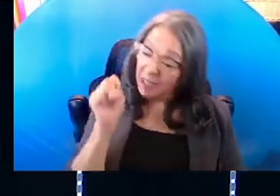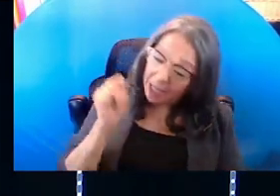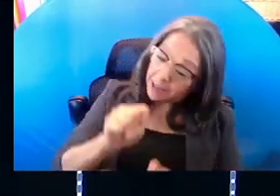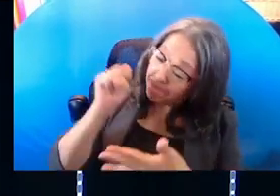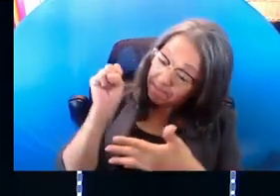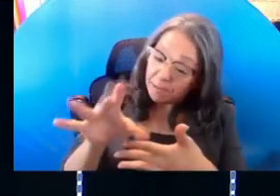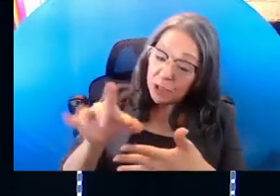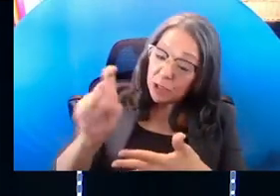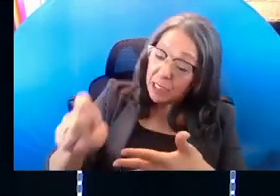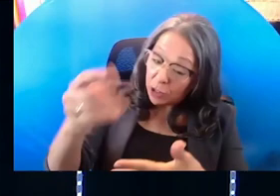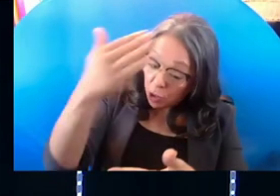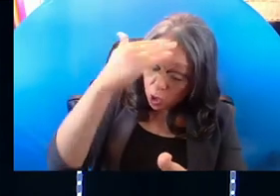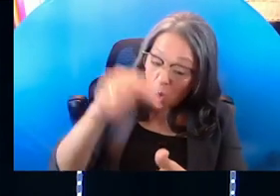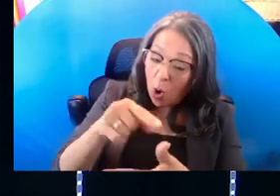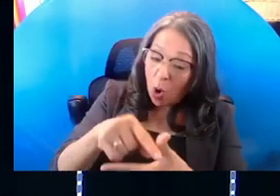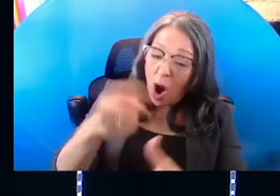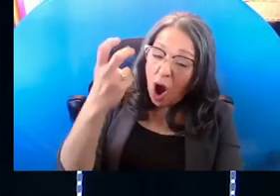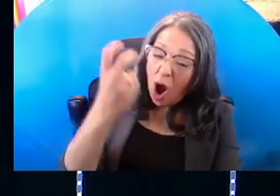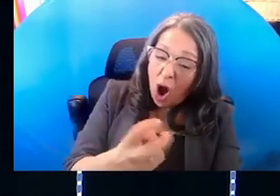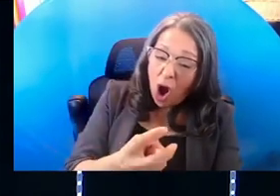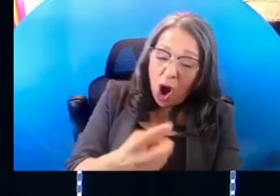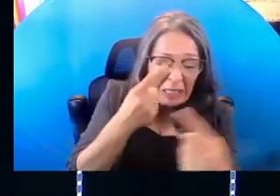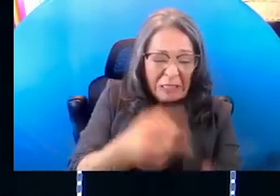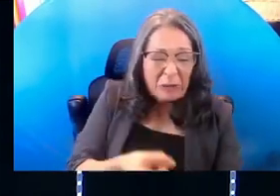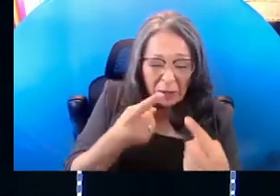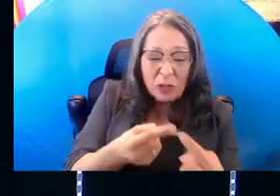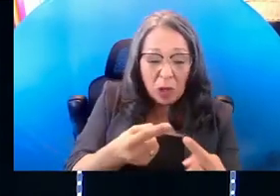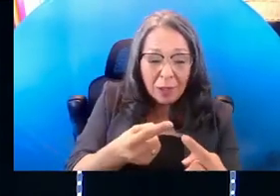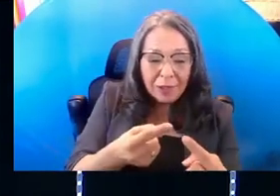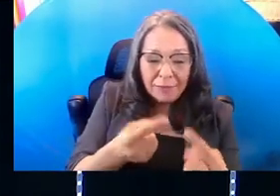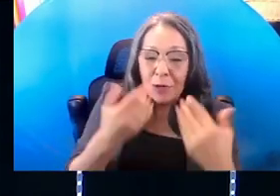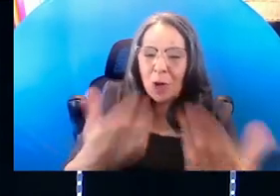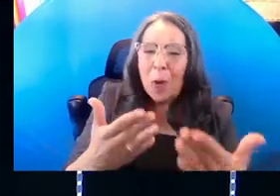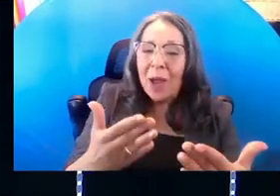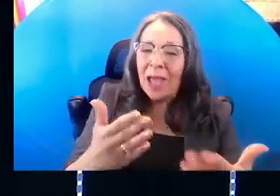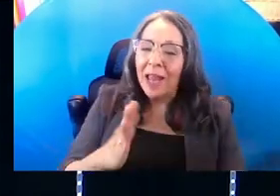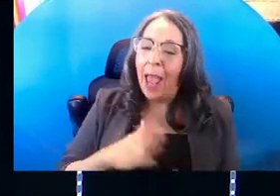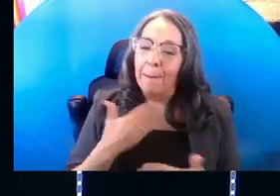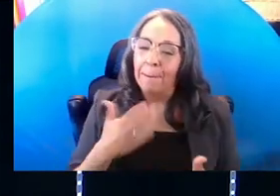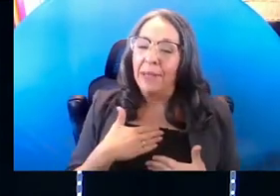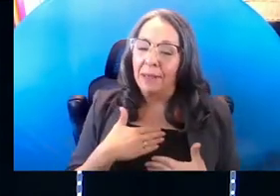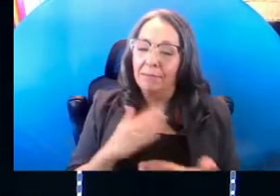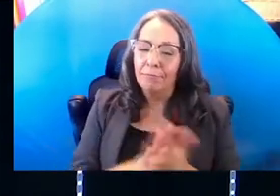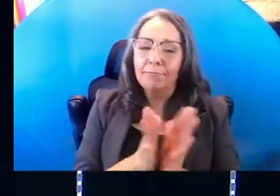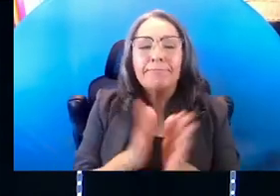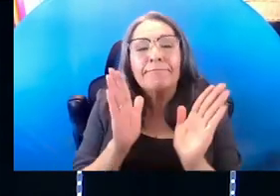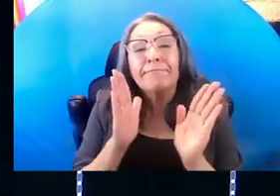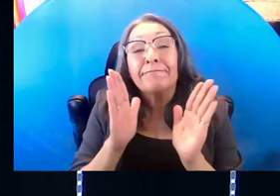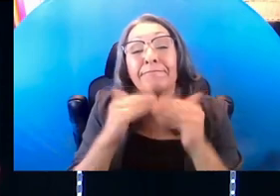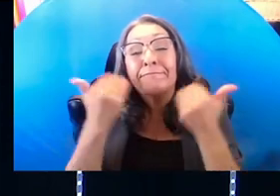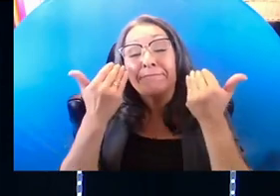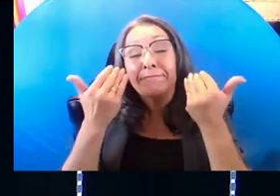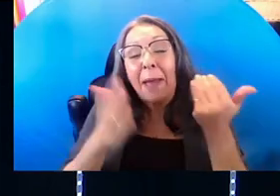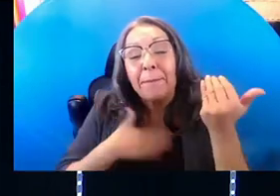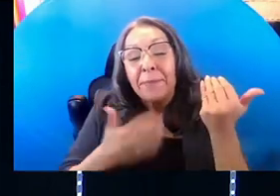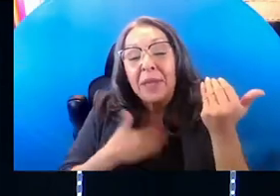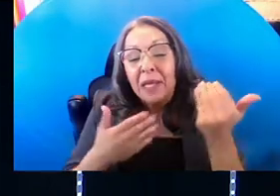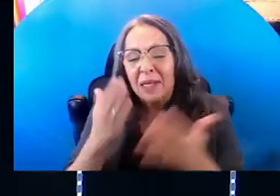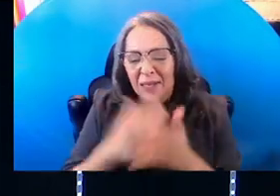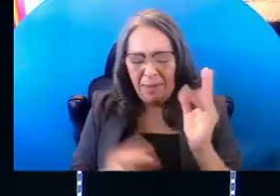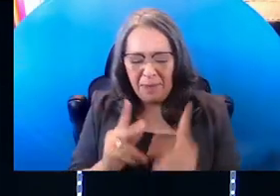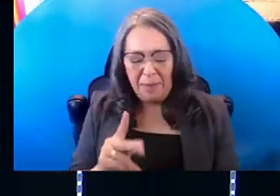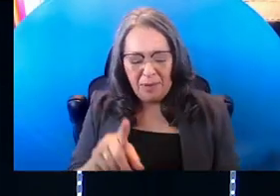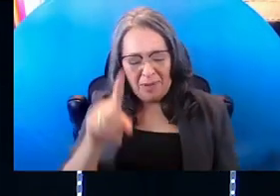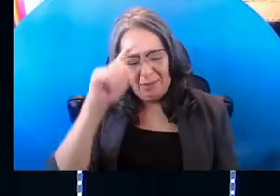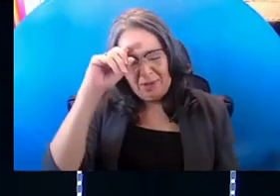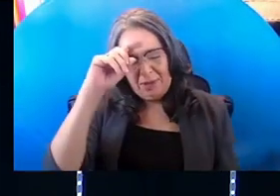know. When life gets hard, you better get your smile on. That's how it can feel when we read this, okay? Some of you are like, you ever